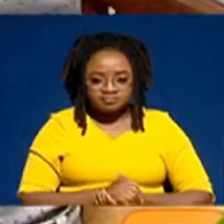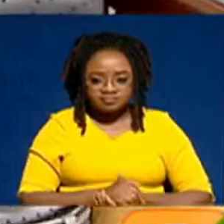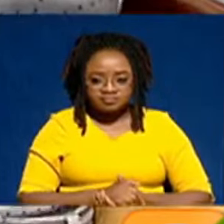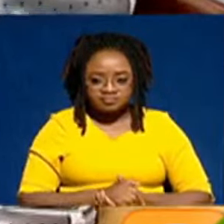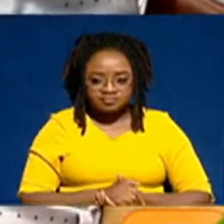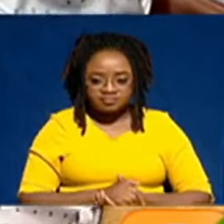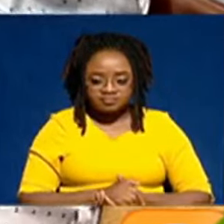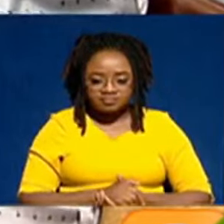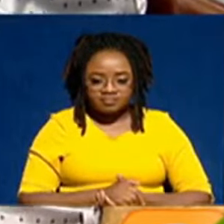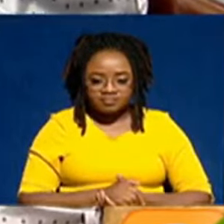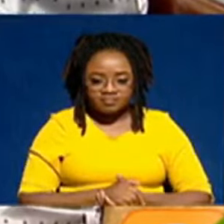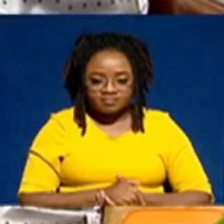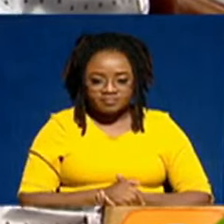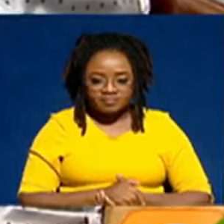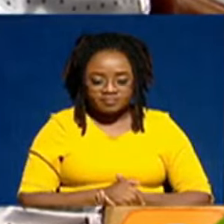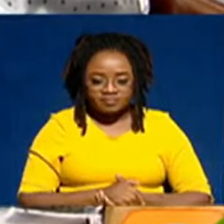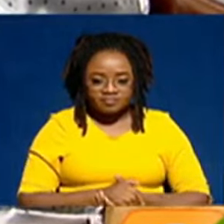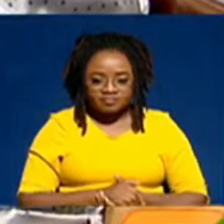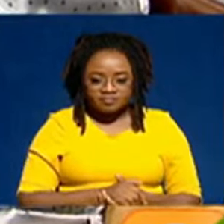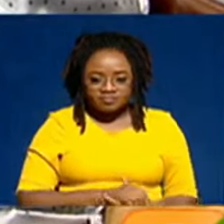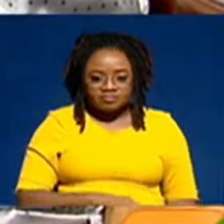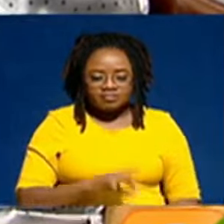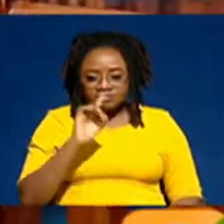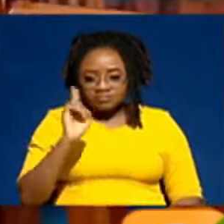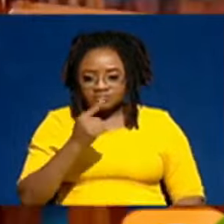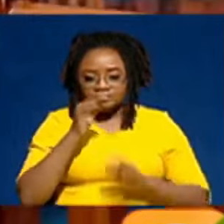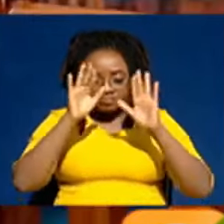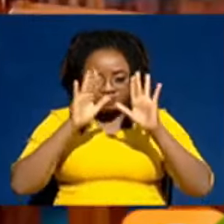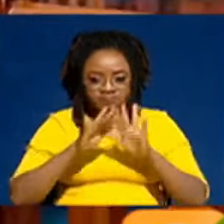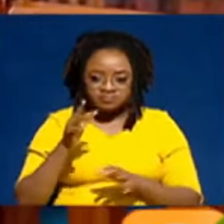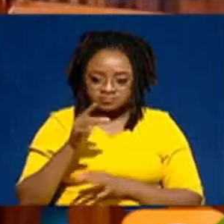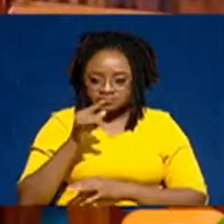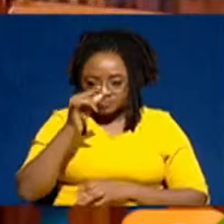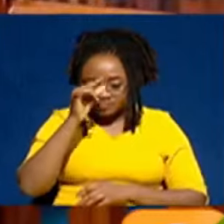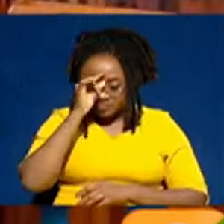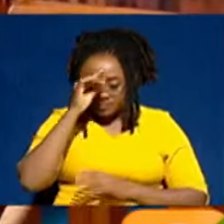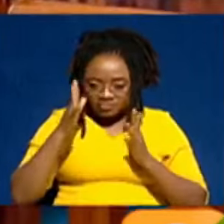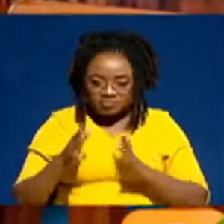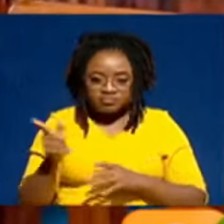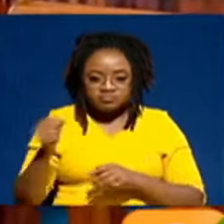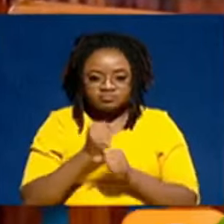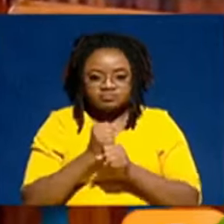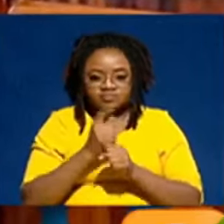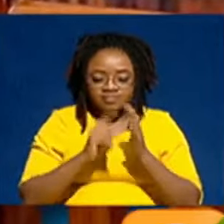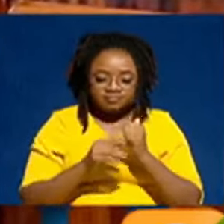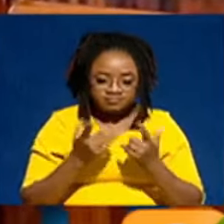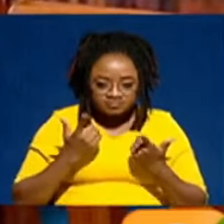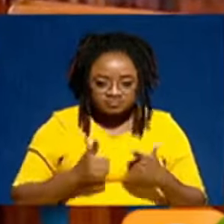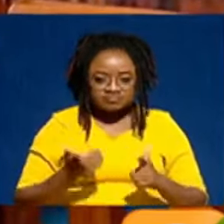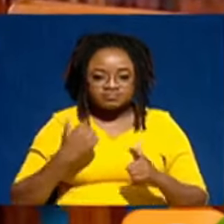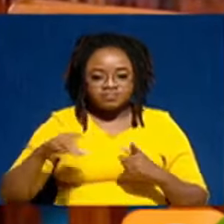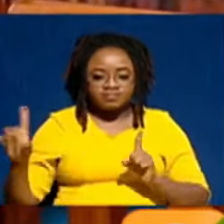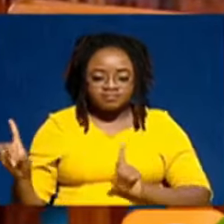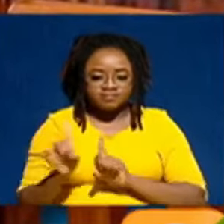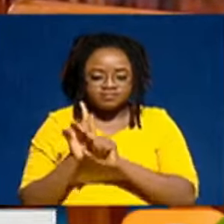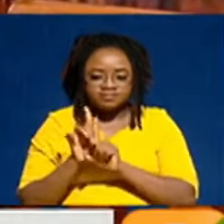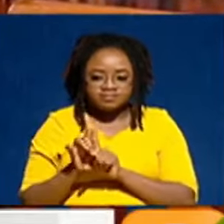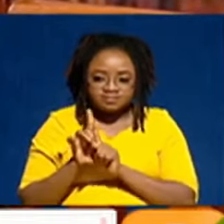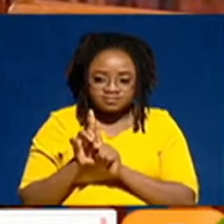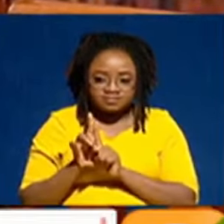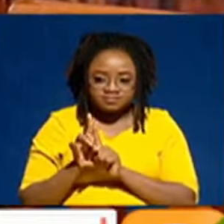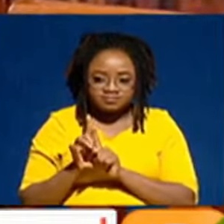think the first thing the governor needs to do is to actually allow us to speak to him. Let me start from there.